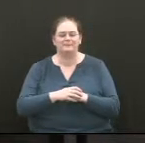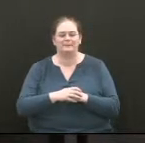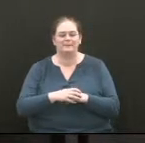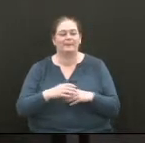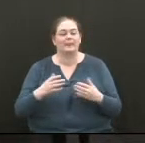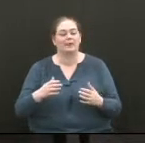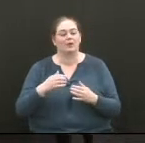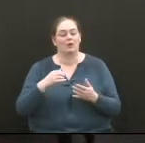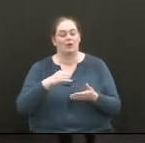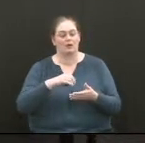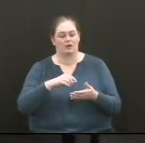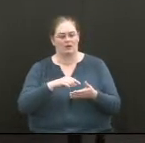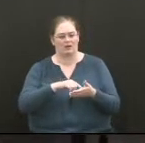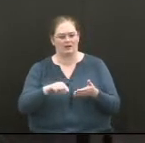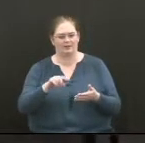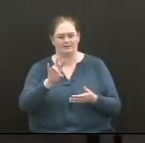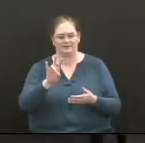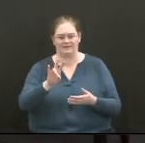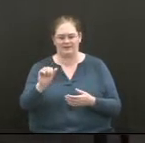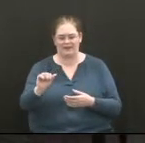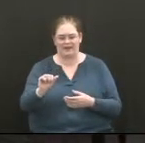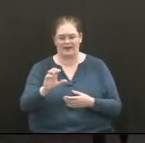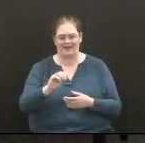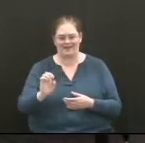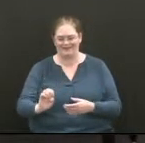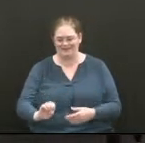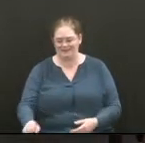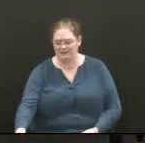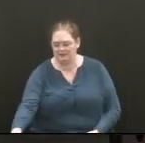forget. On item 7A and E,